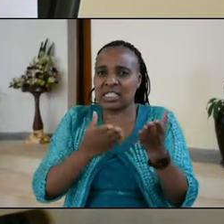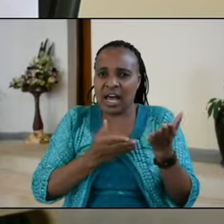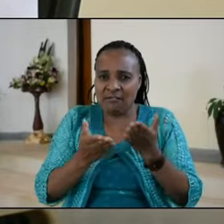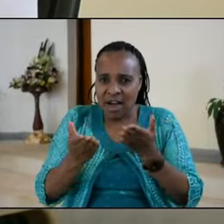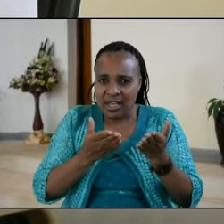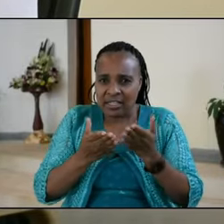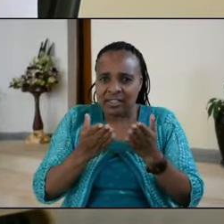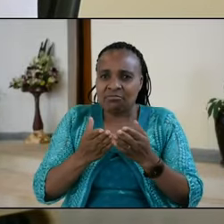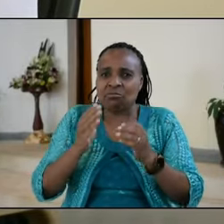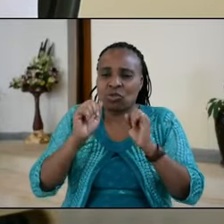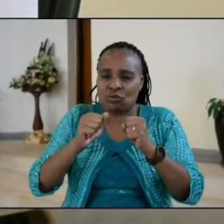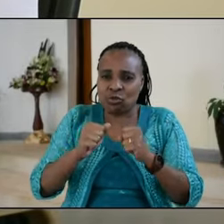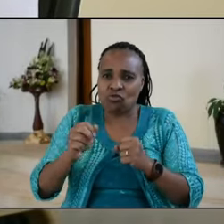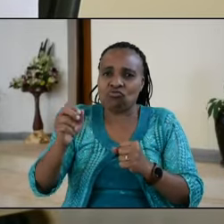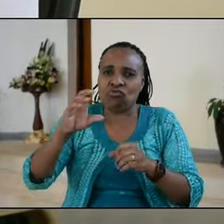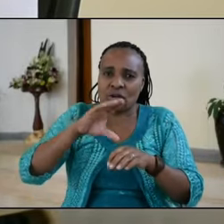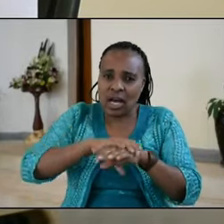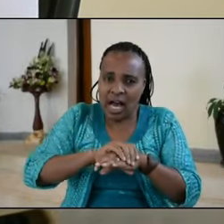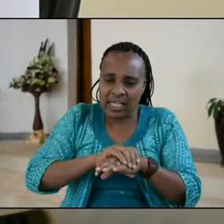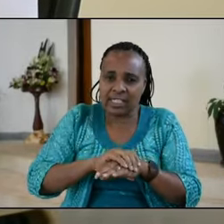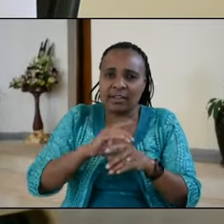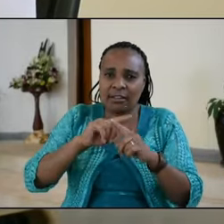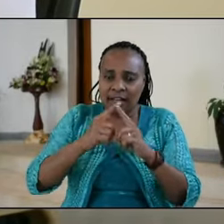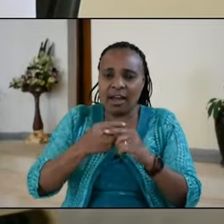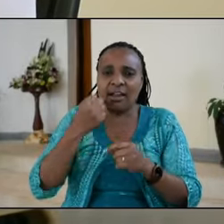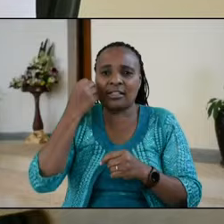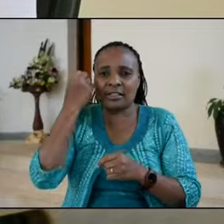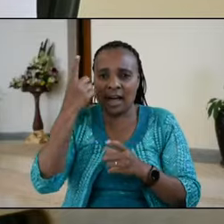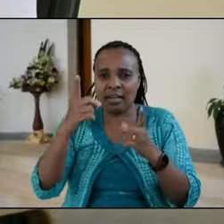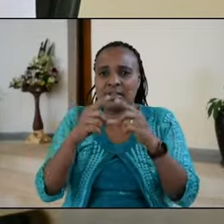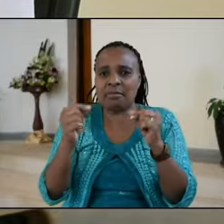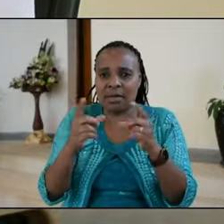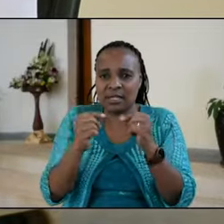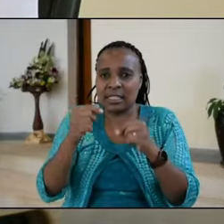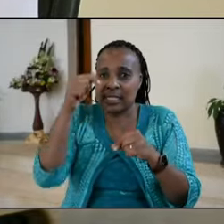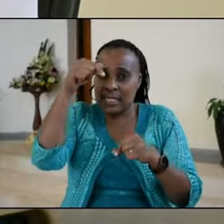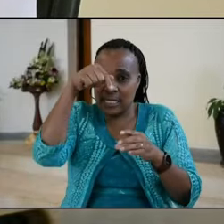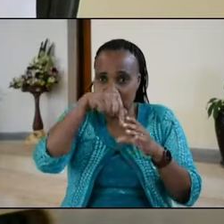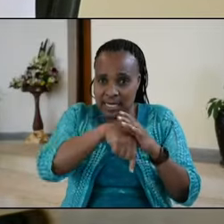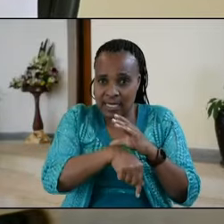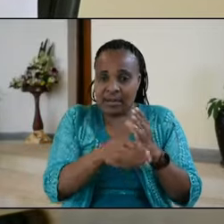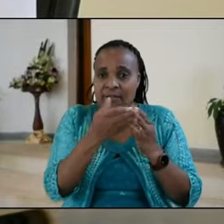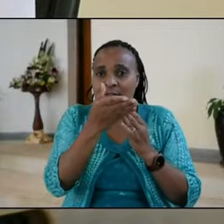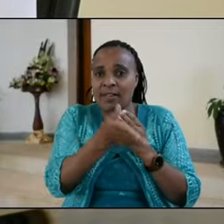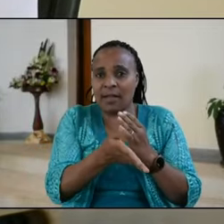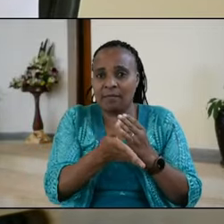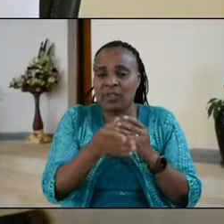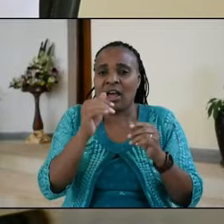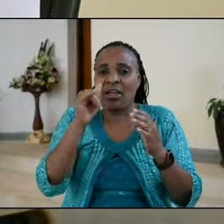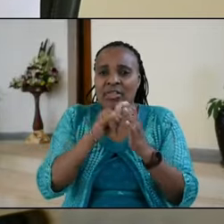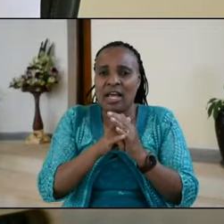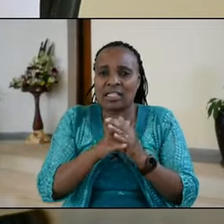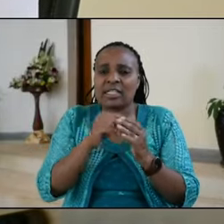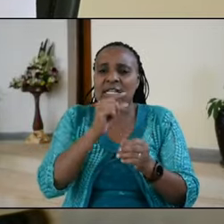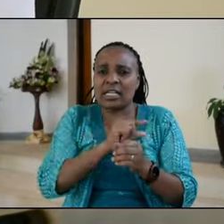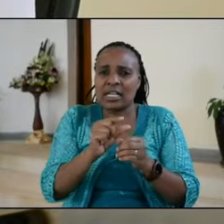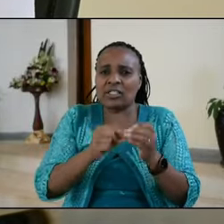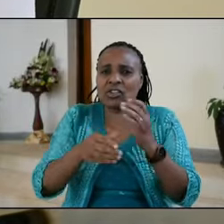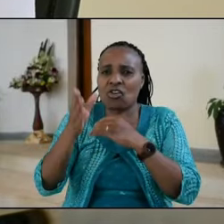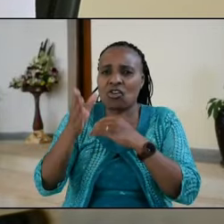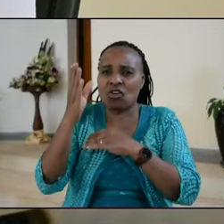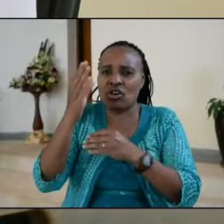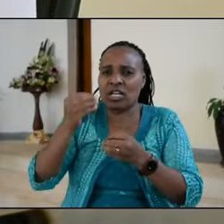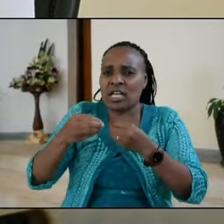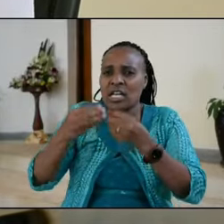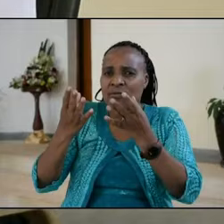allows his servants to understand the message therein. And that same grace that God gave his servants while they were writing the